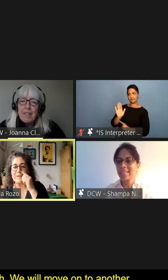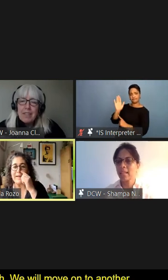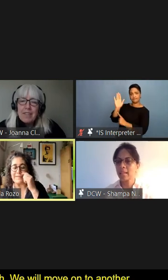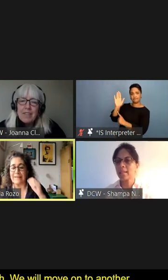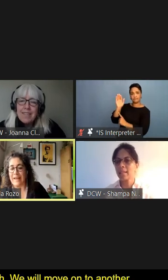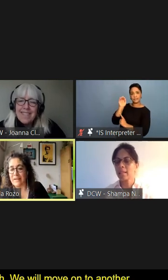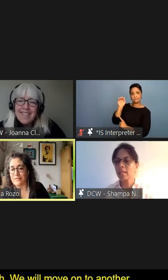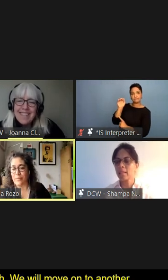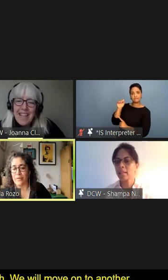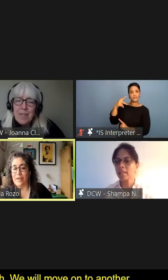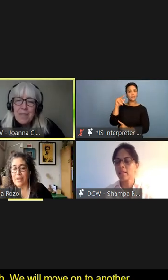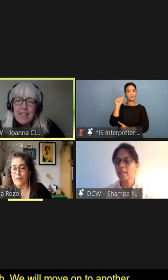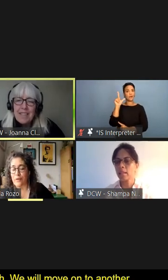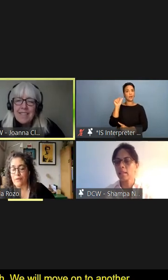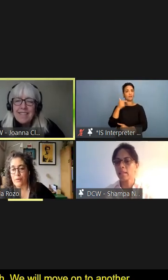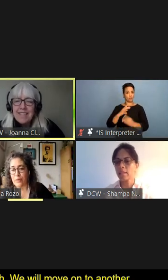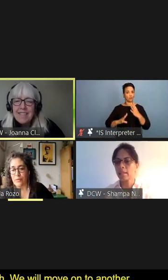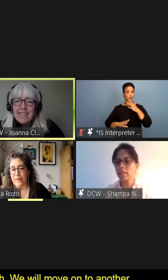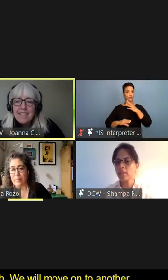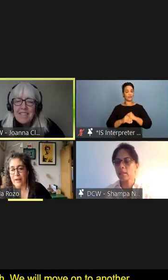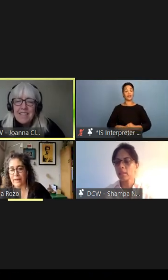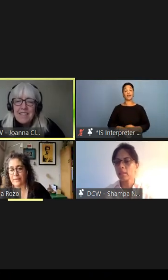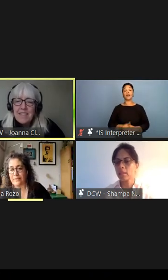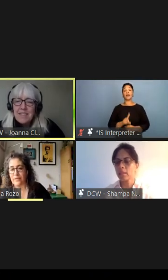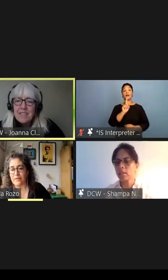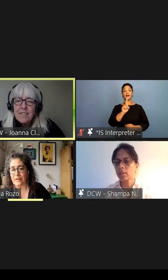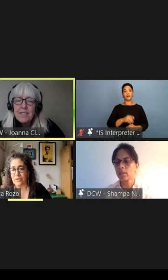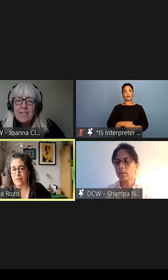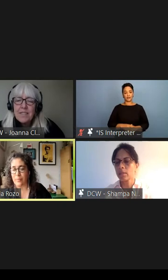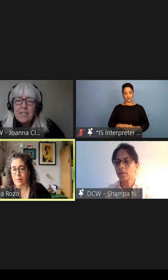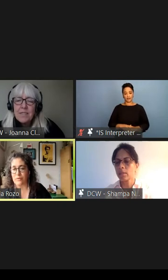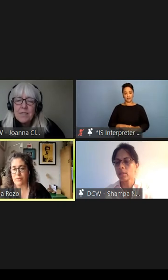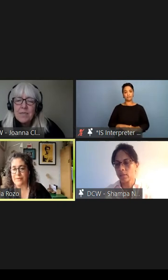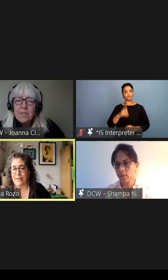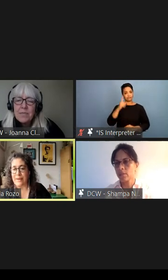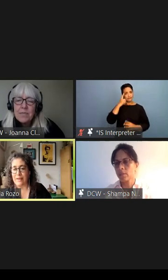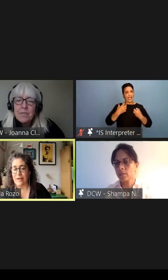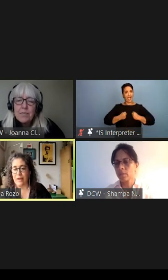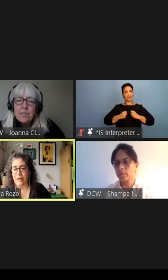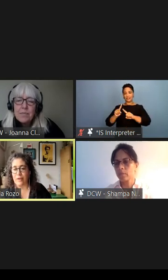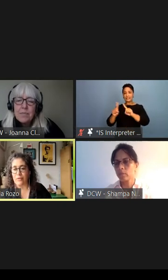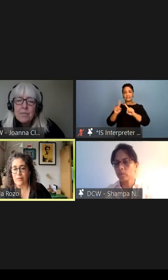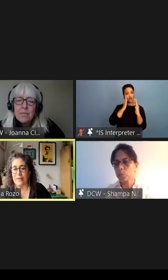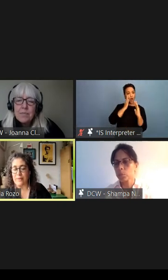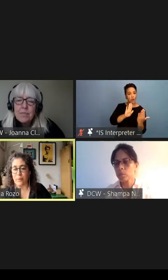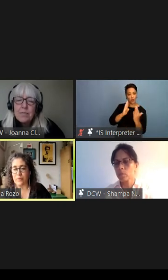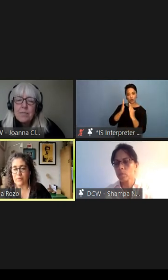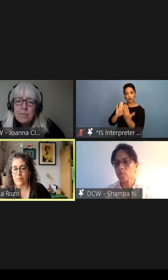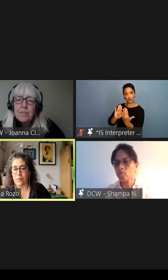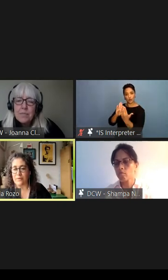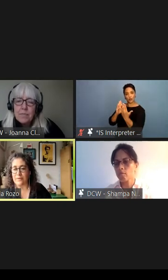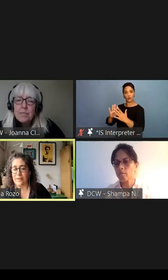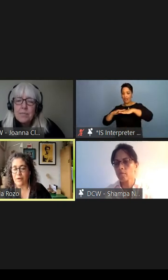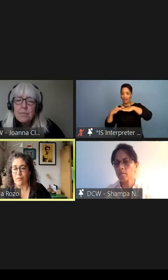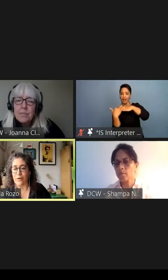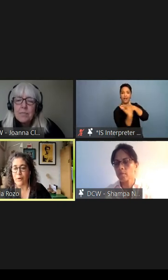carry on. Yes, can I add something? Yes, please. If we apply this intersectional approach to it, it's really important to